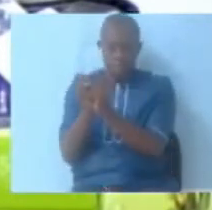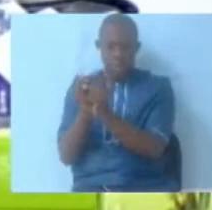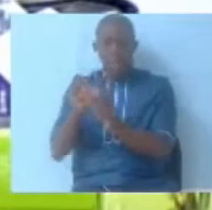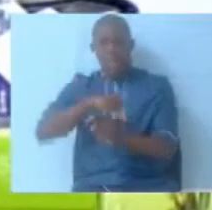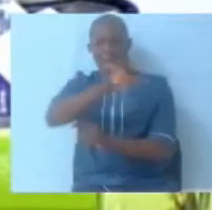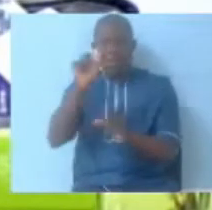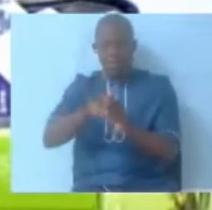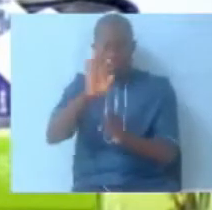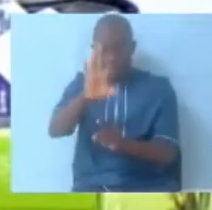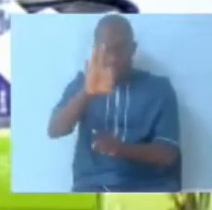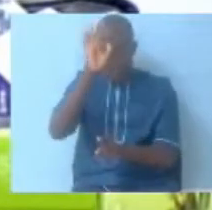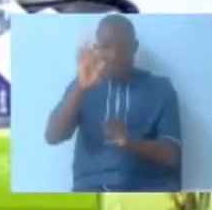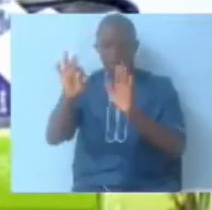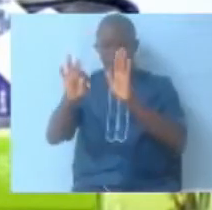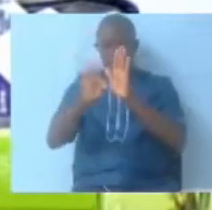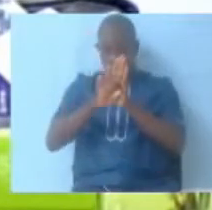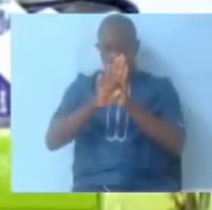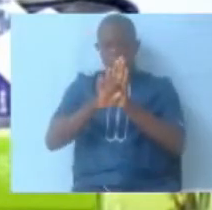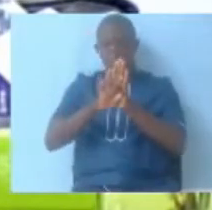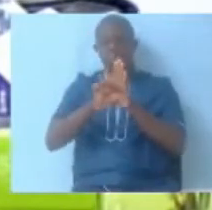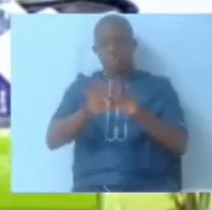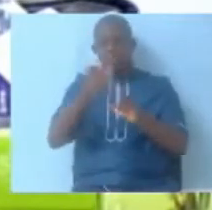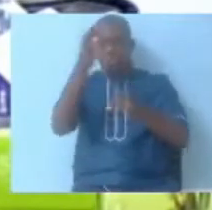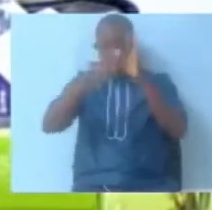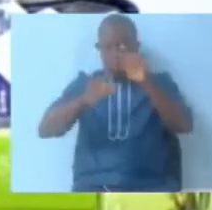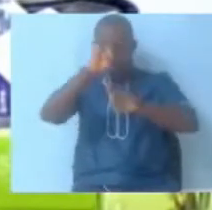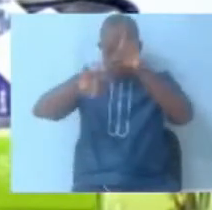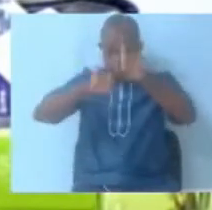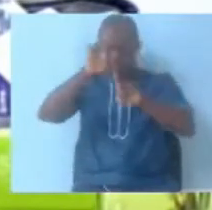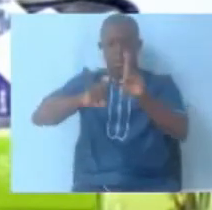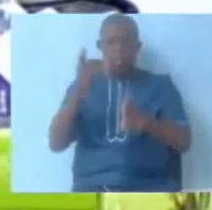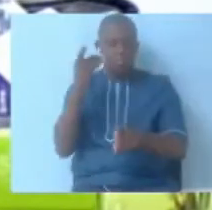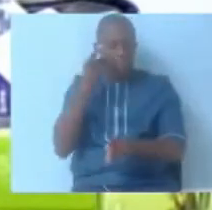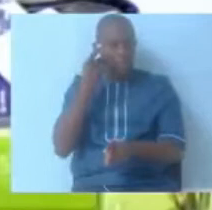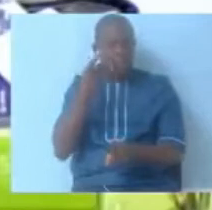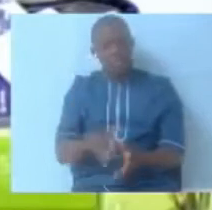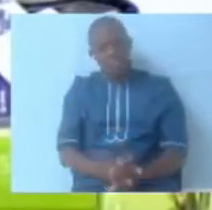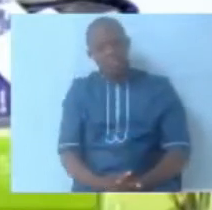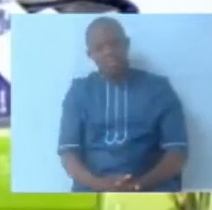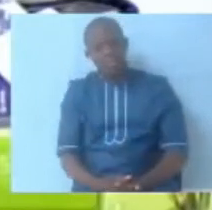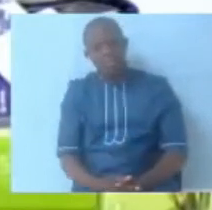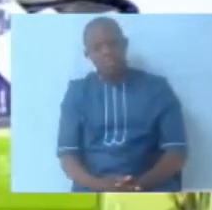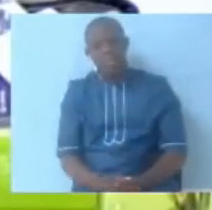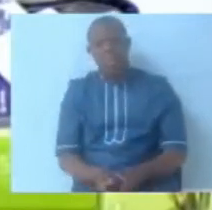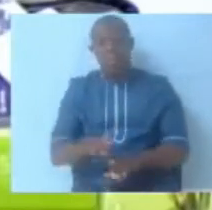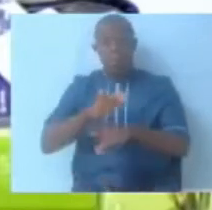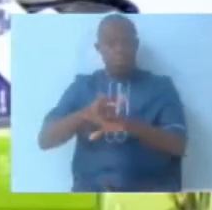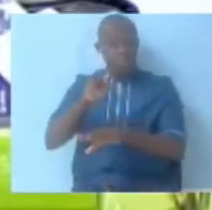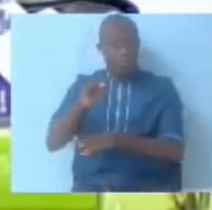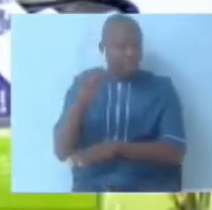date. Mbenta bitotumole nata kambenga lumuta lumbembe kela akuo lumodiamuti. Now, on this day in